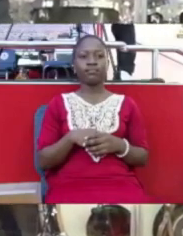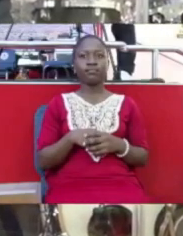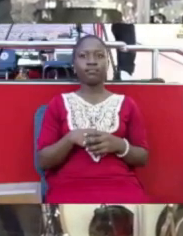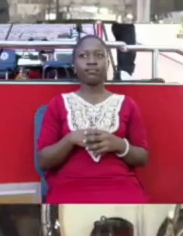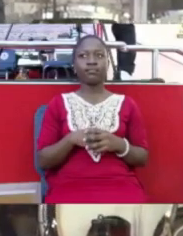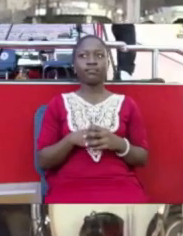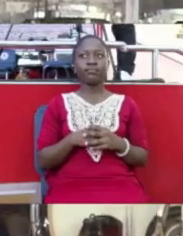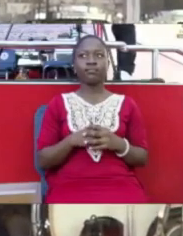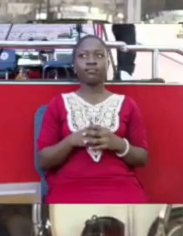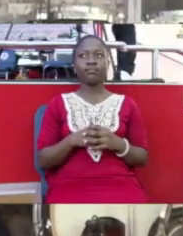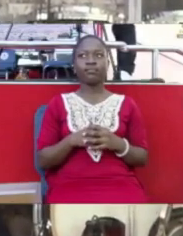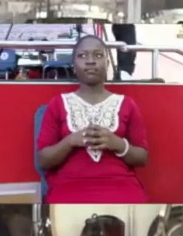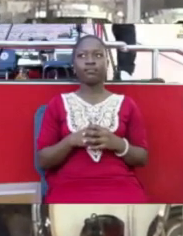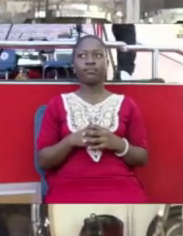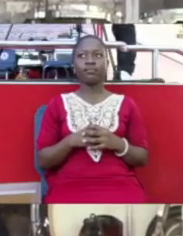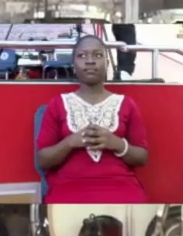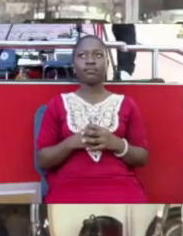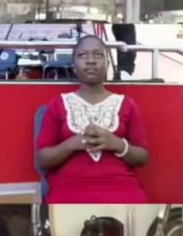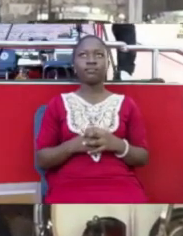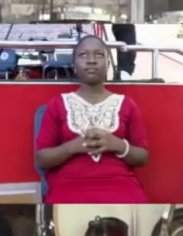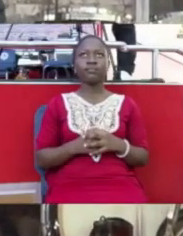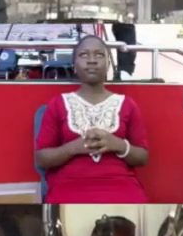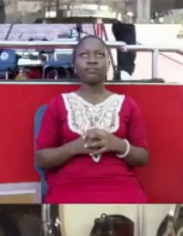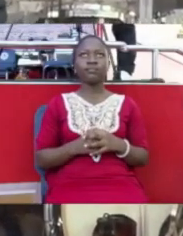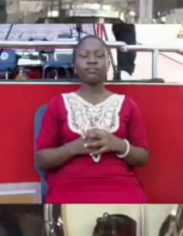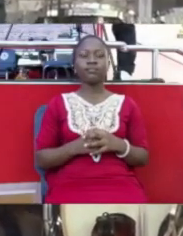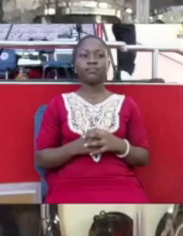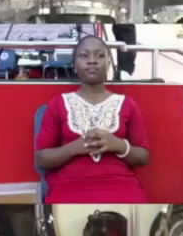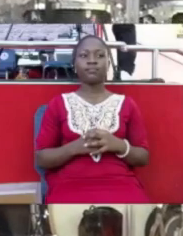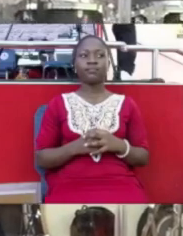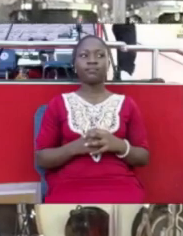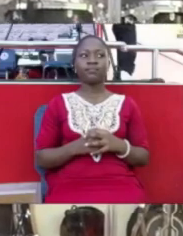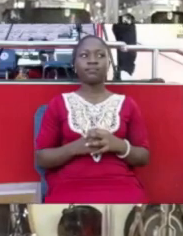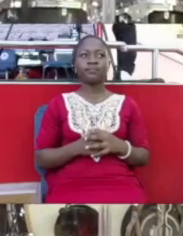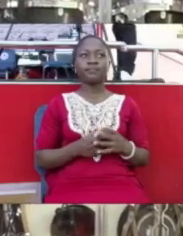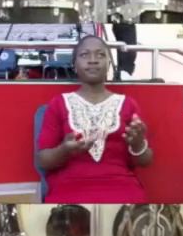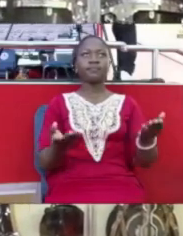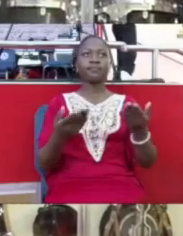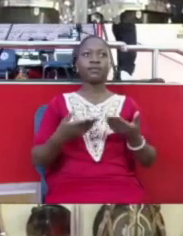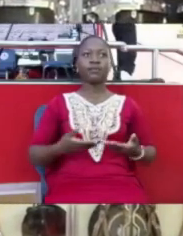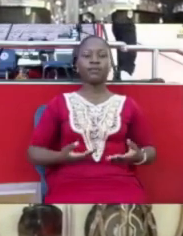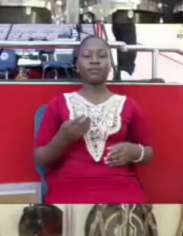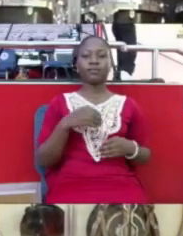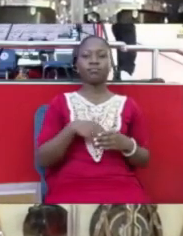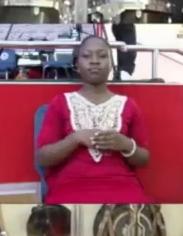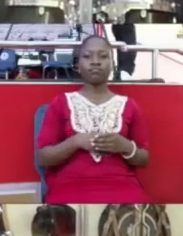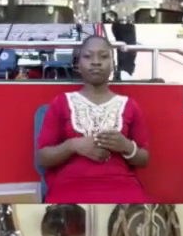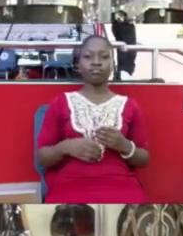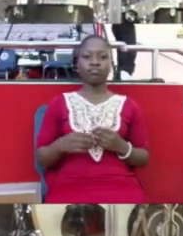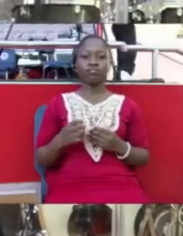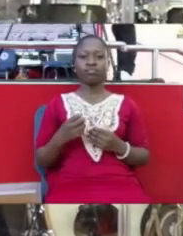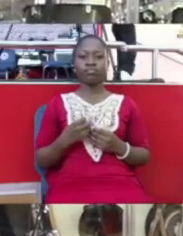Na wale ambao wanatazama kwenye mitandao. We appreciate and we welcome you to DCI Deliverance Church